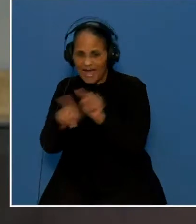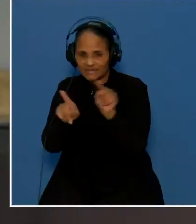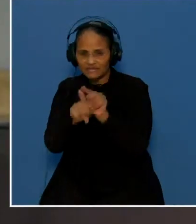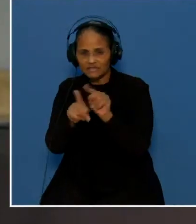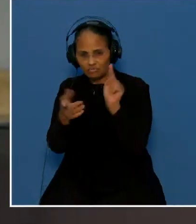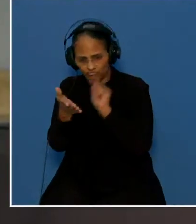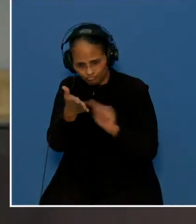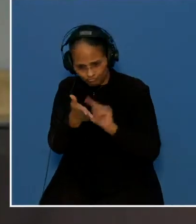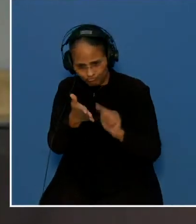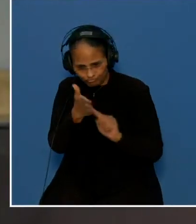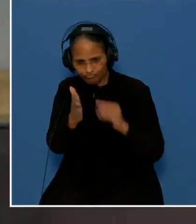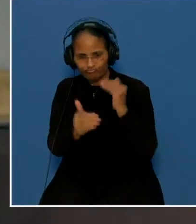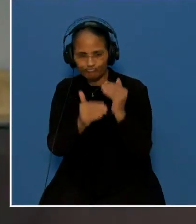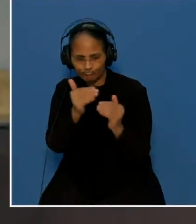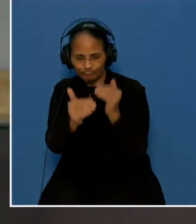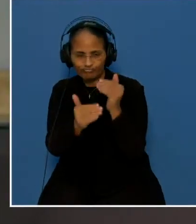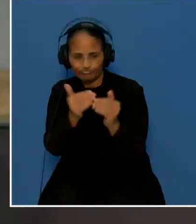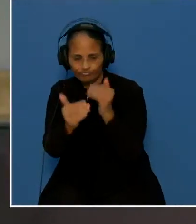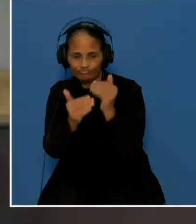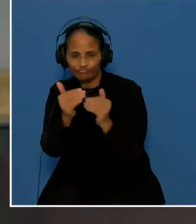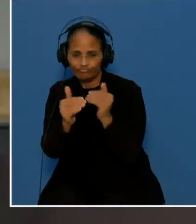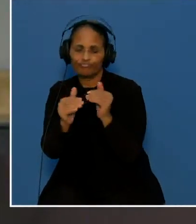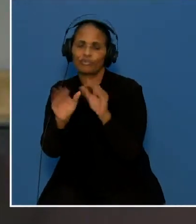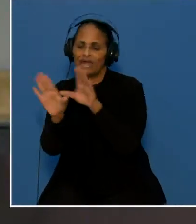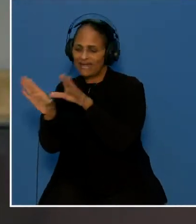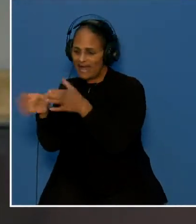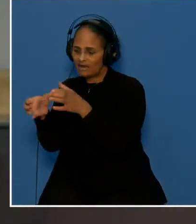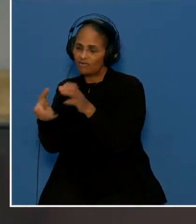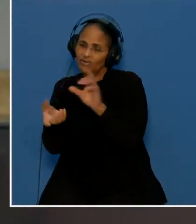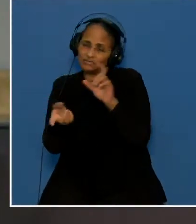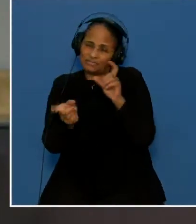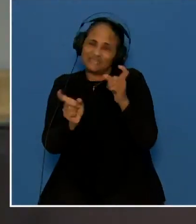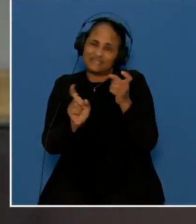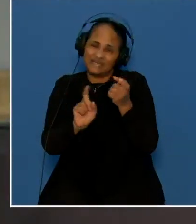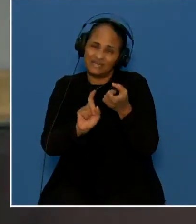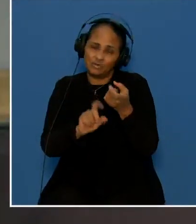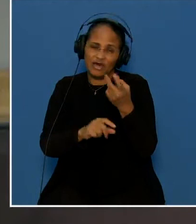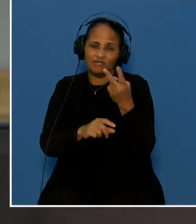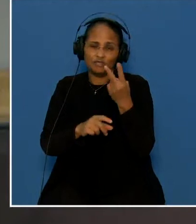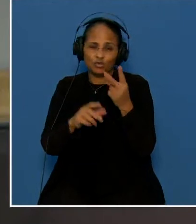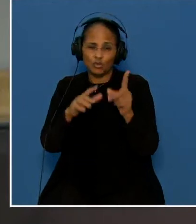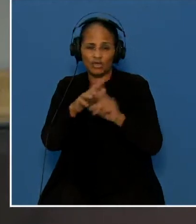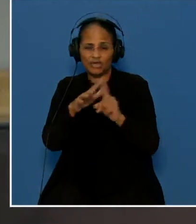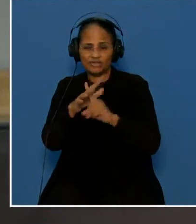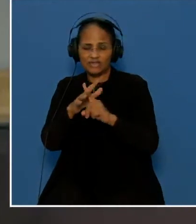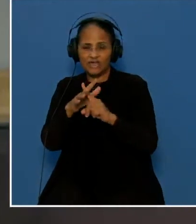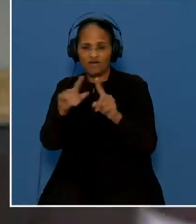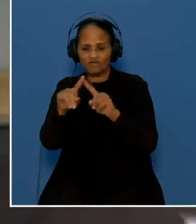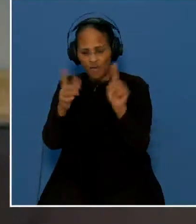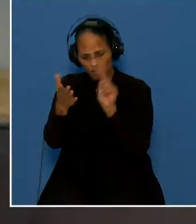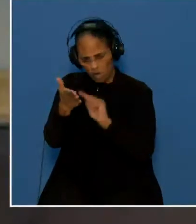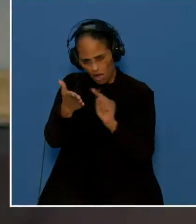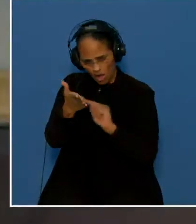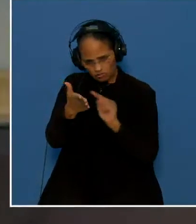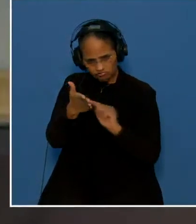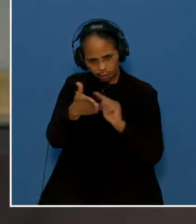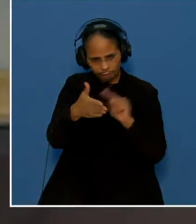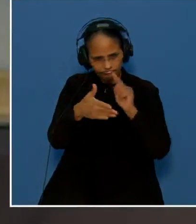proceed, transmission categories may change. Today's update has 2 cases moving from under